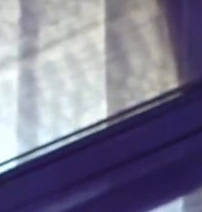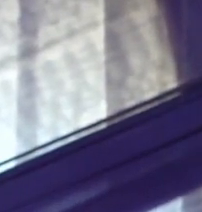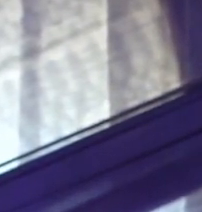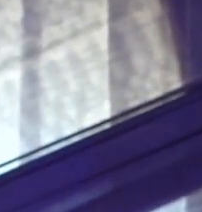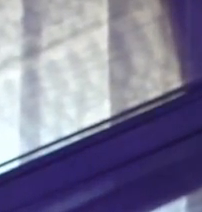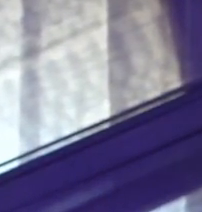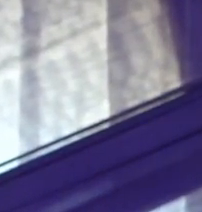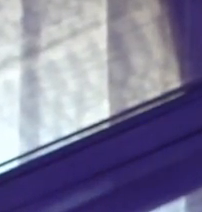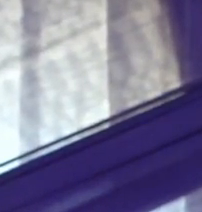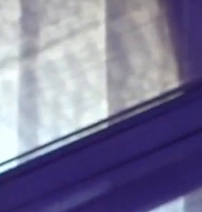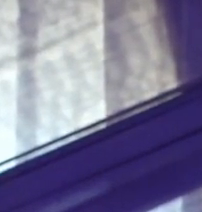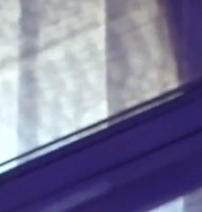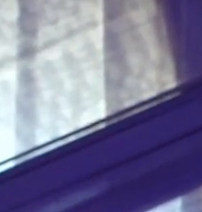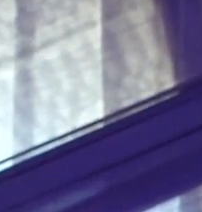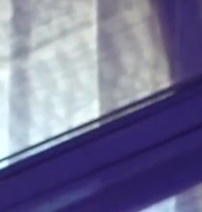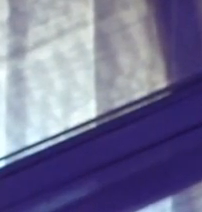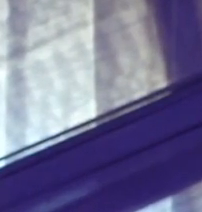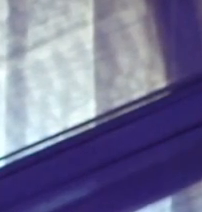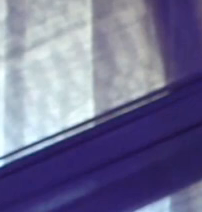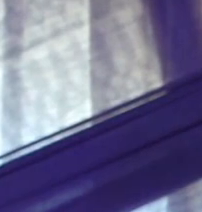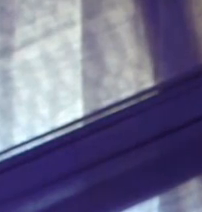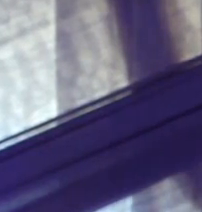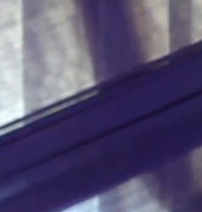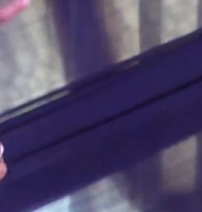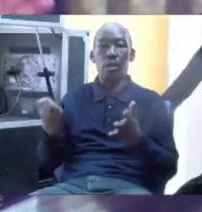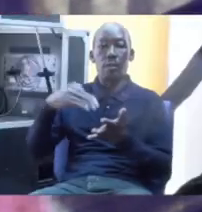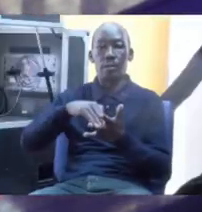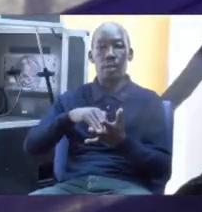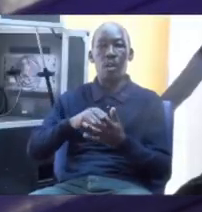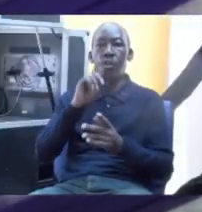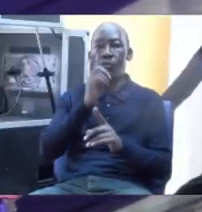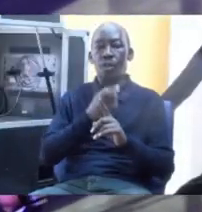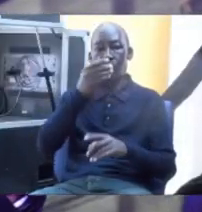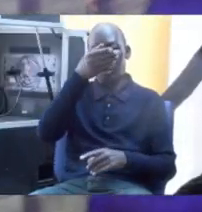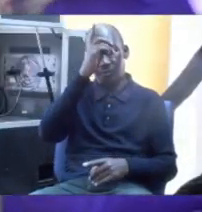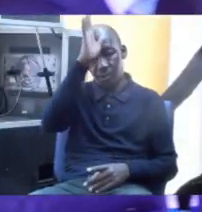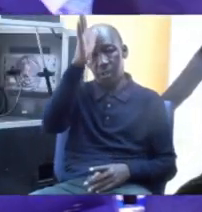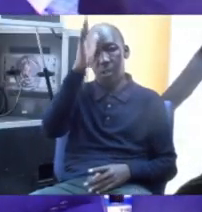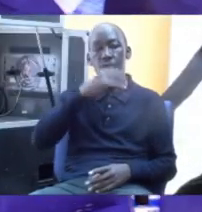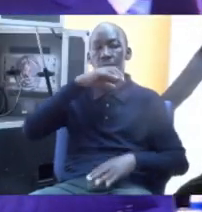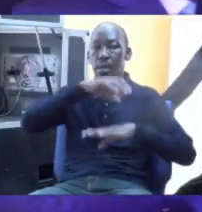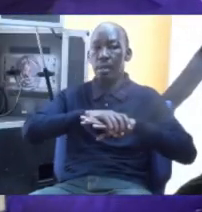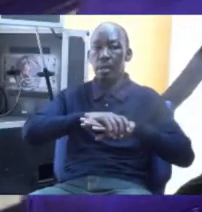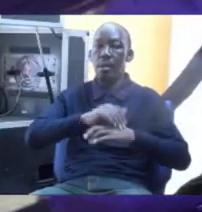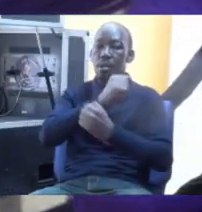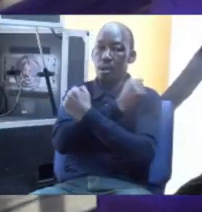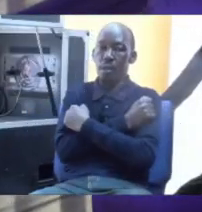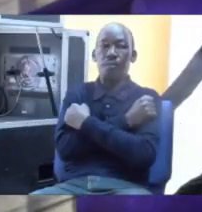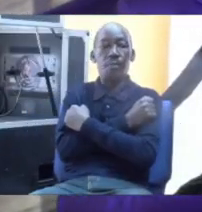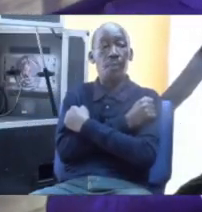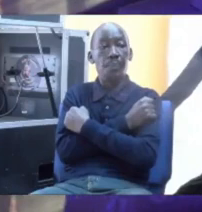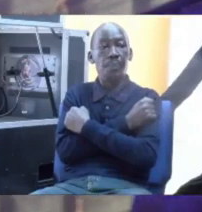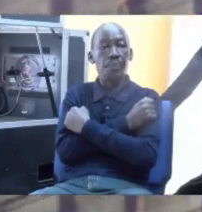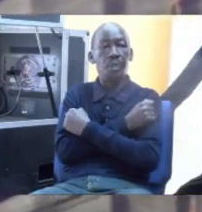This Deliverance Church, Zimmerman. Let me try again. From the Father, we are getting love. Tunapata